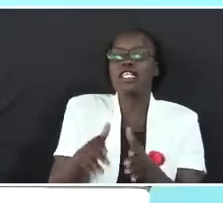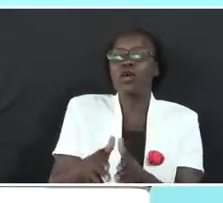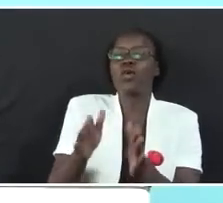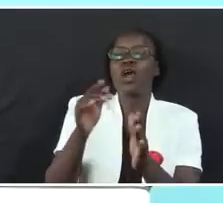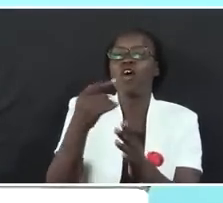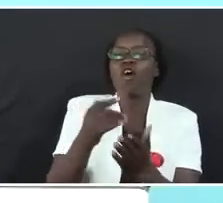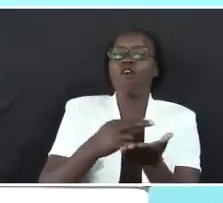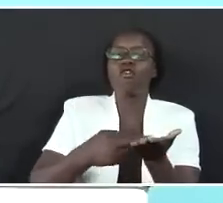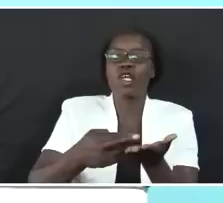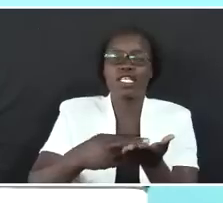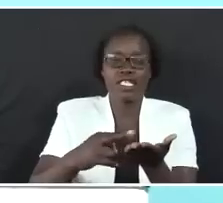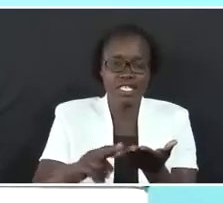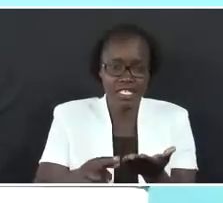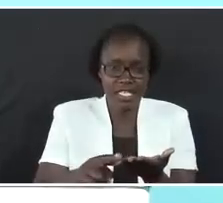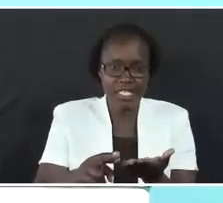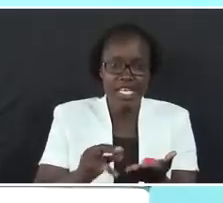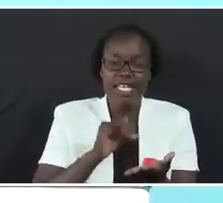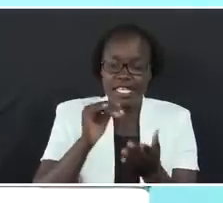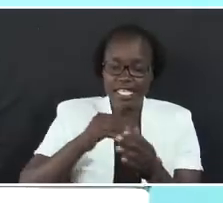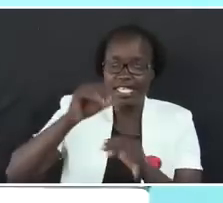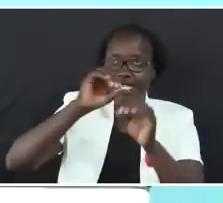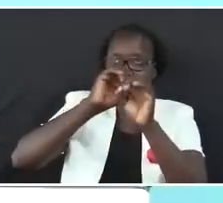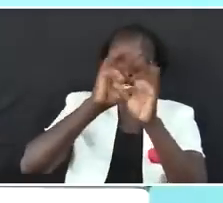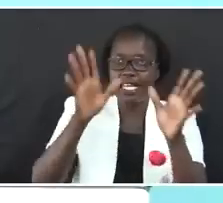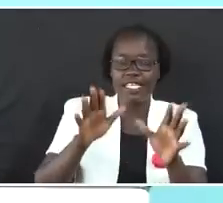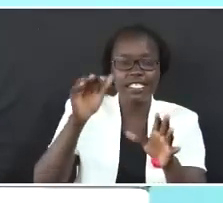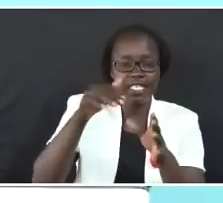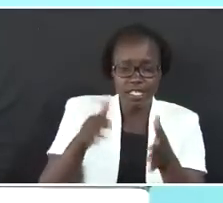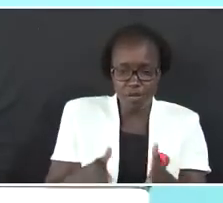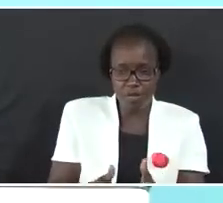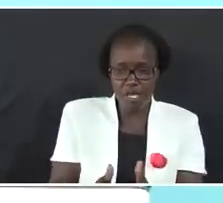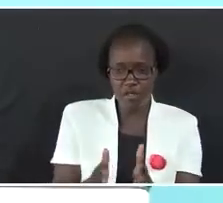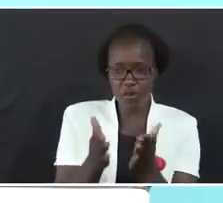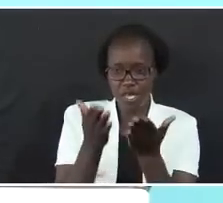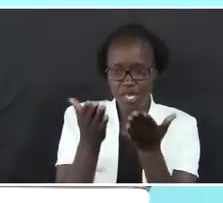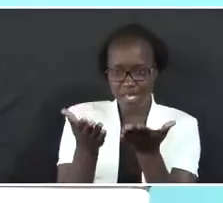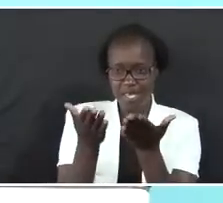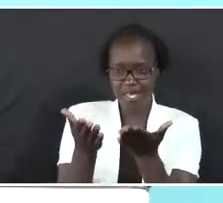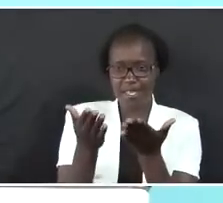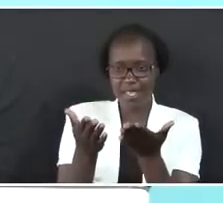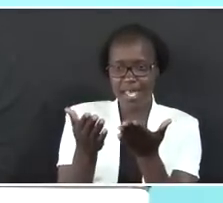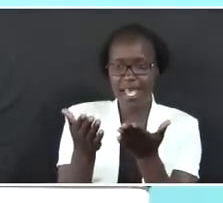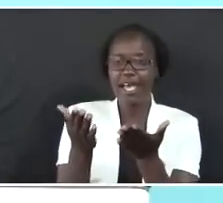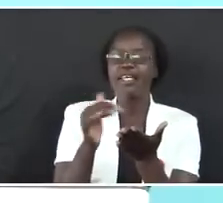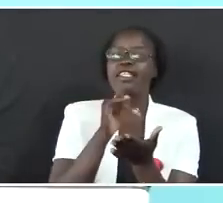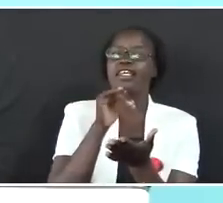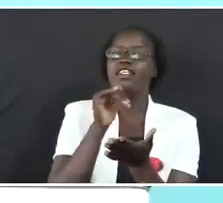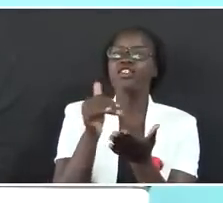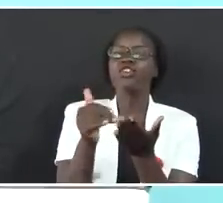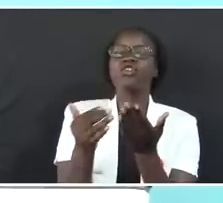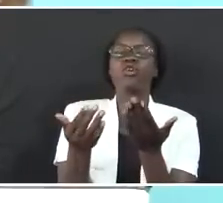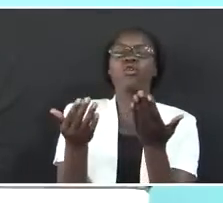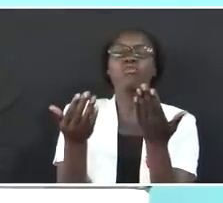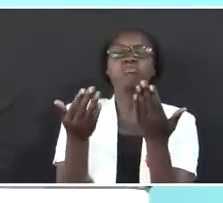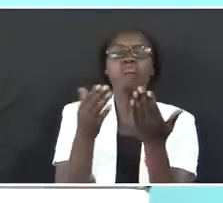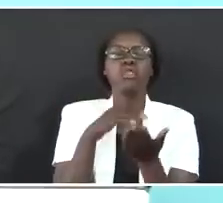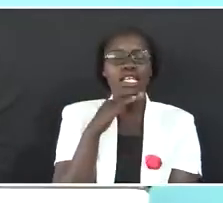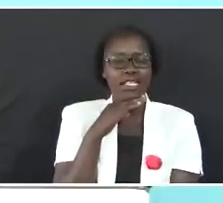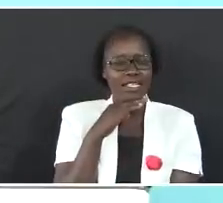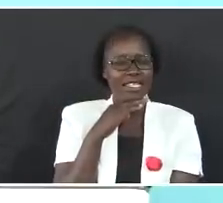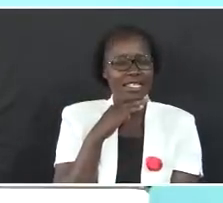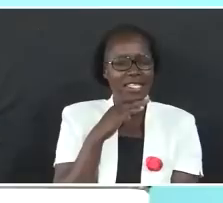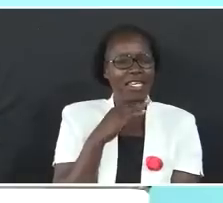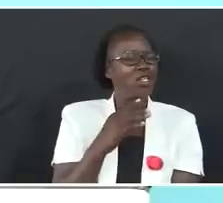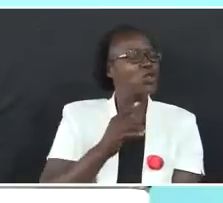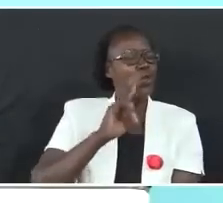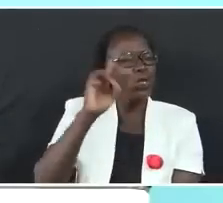of righteousness is life. And in the pathway thereof, there is no death. You can never